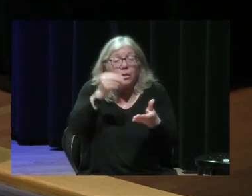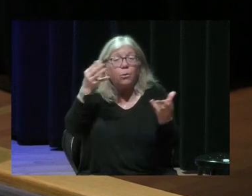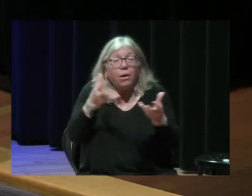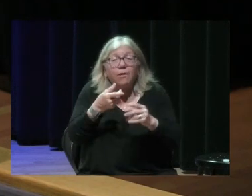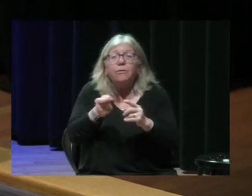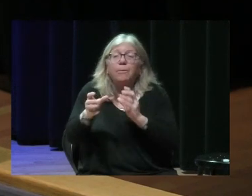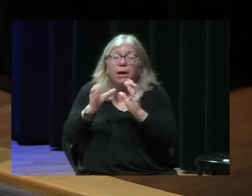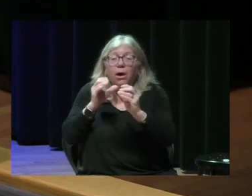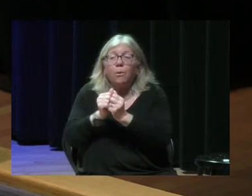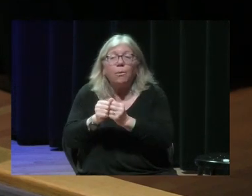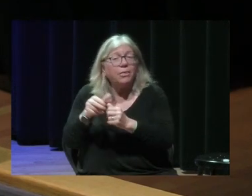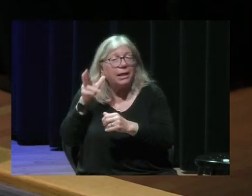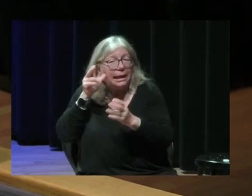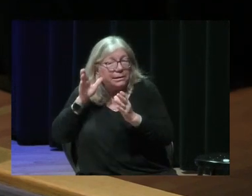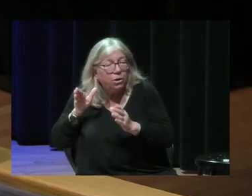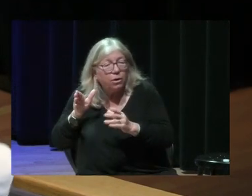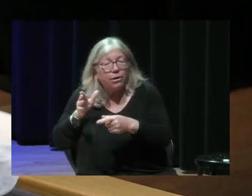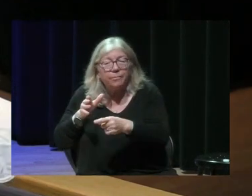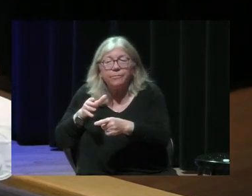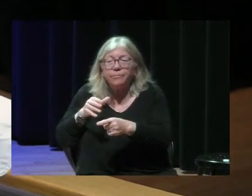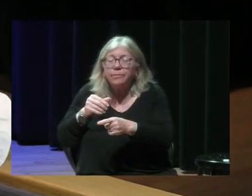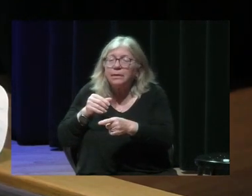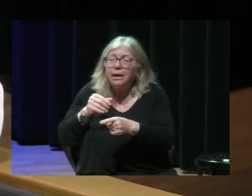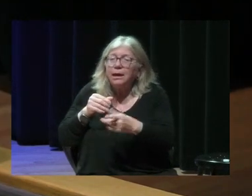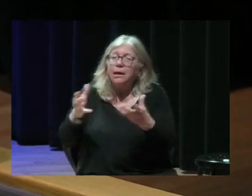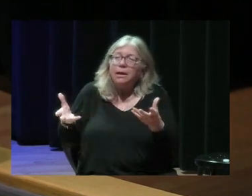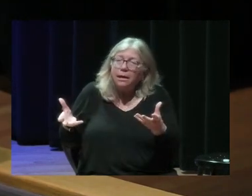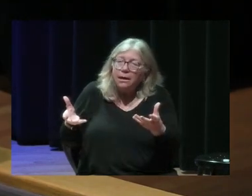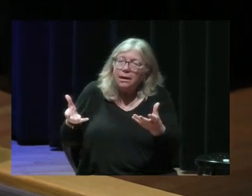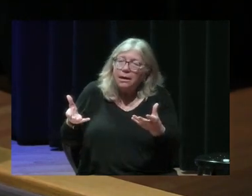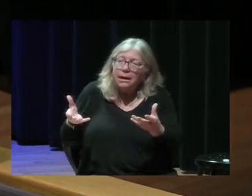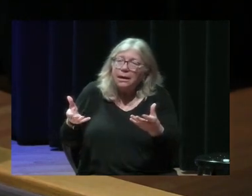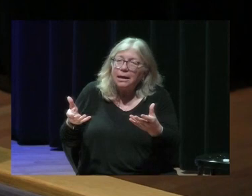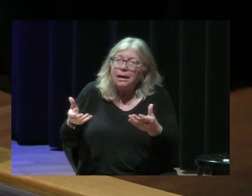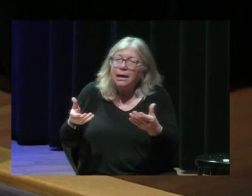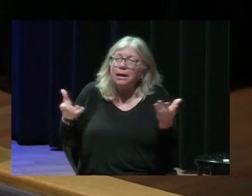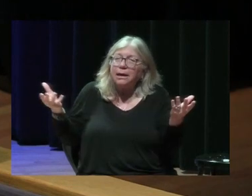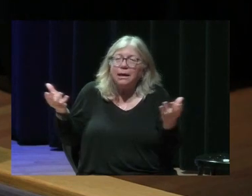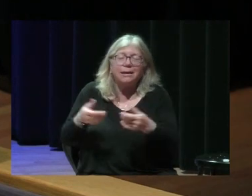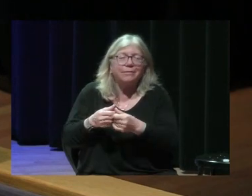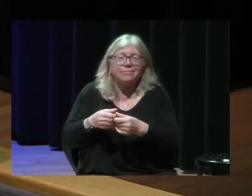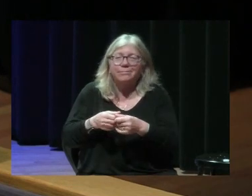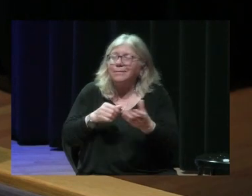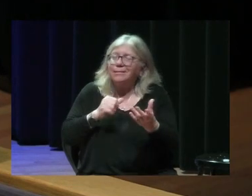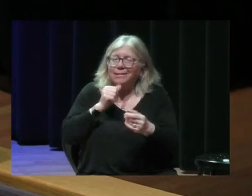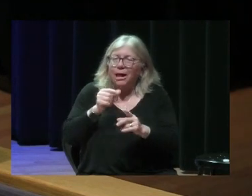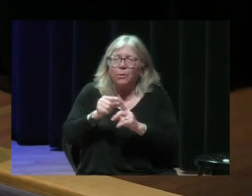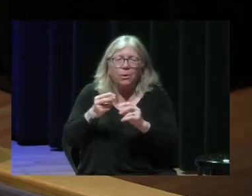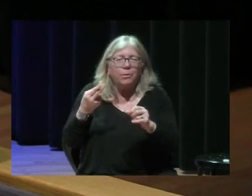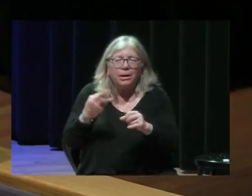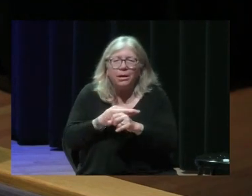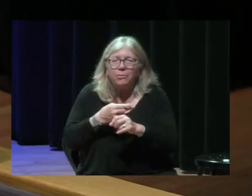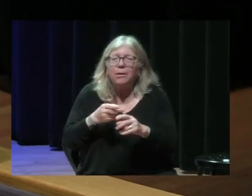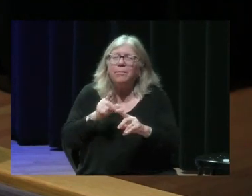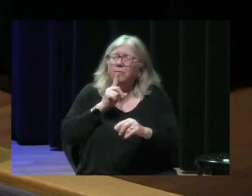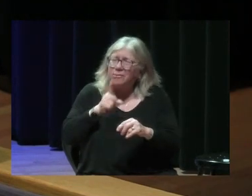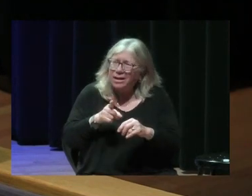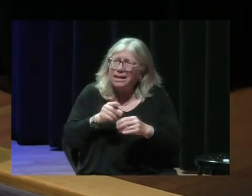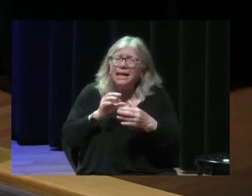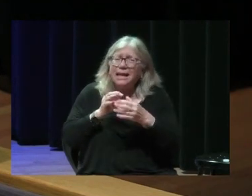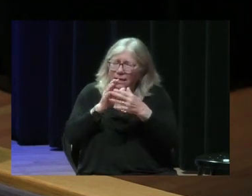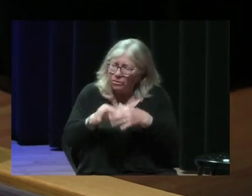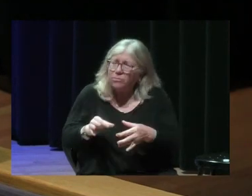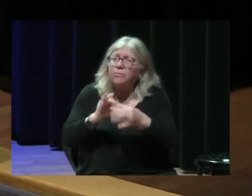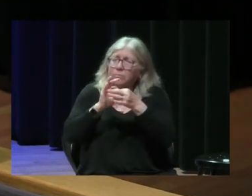one of the conversations with our listeners is, in families in particular, I don't think this is a word we use, but I think it's relevant. But really, it's relevant